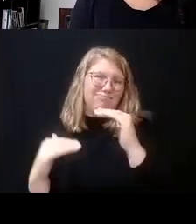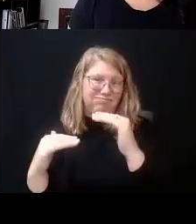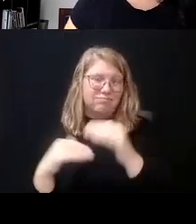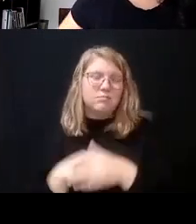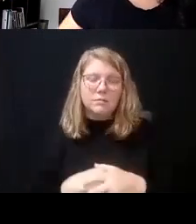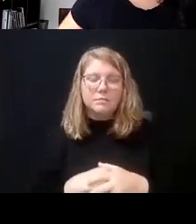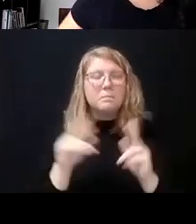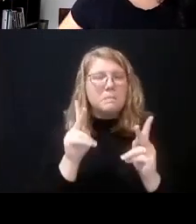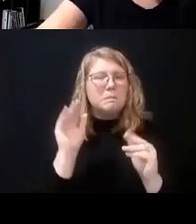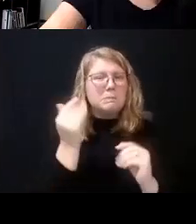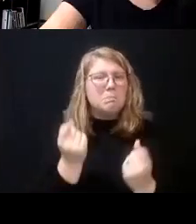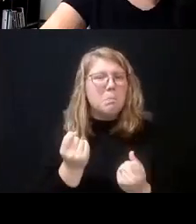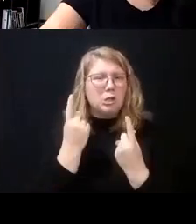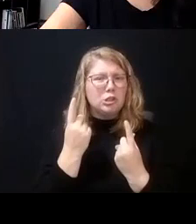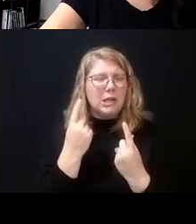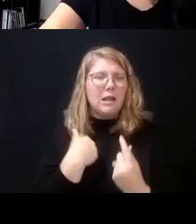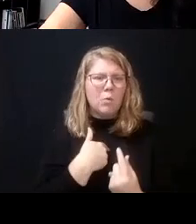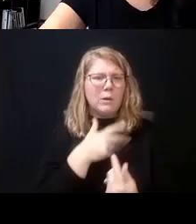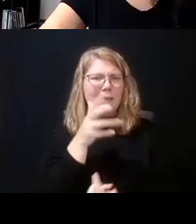We've been able to kind of lead with values.